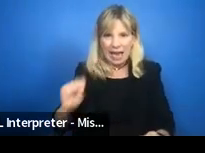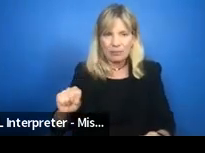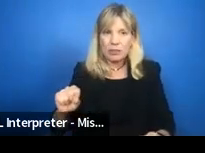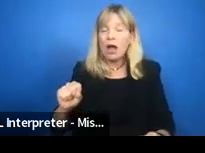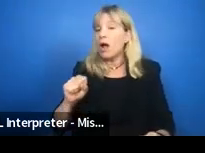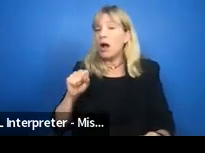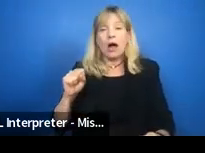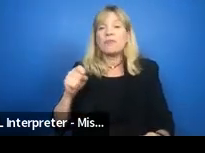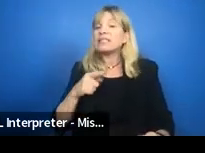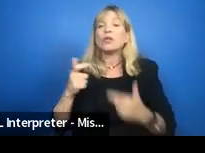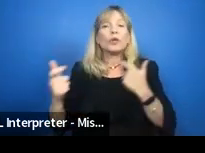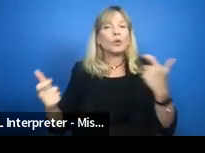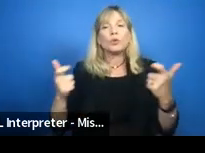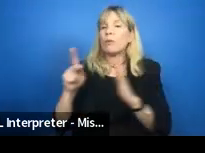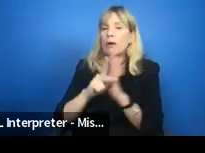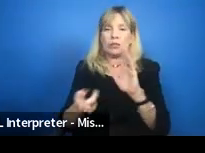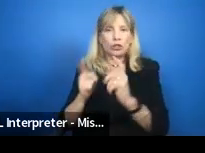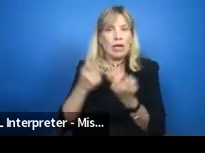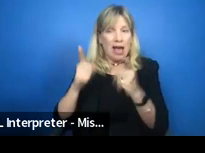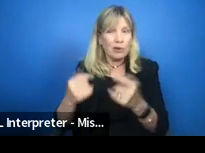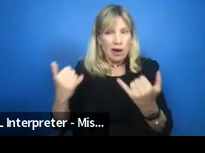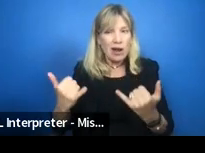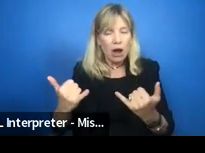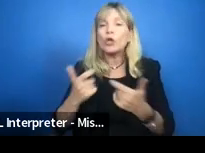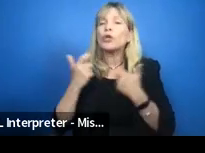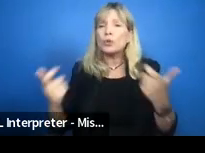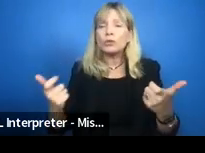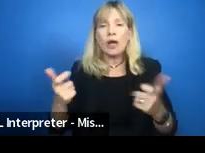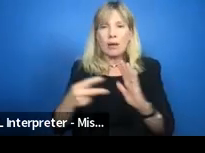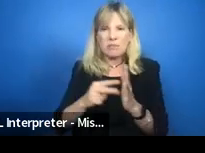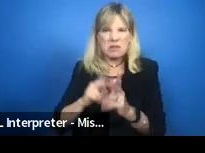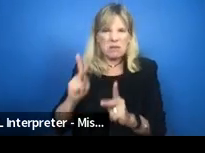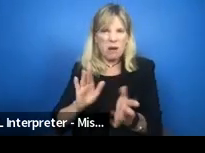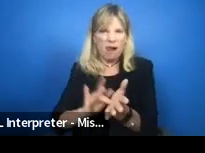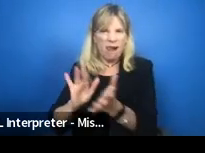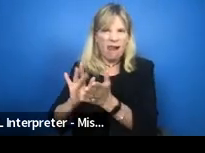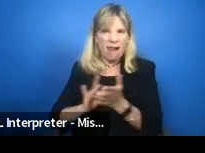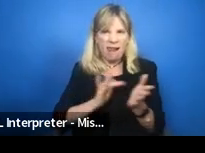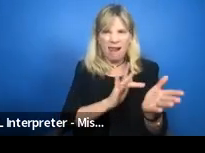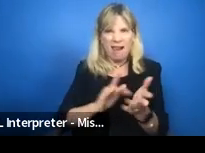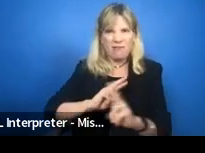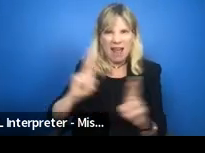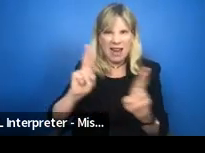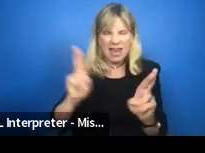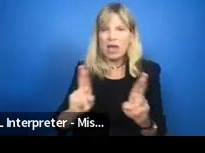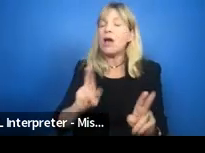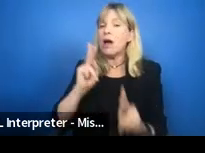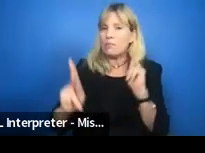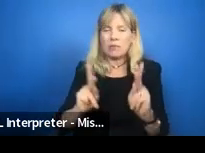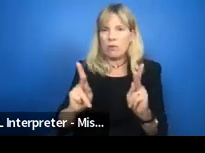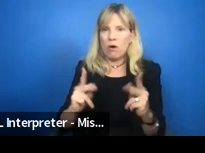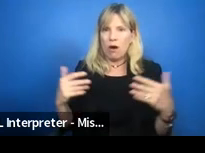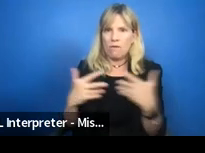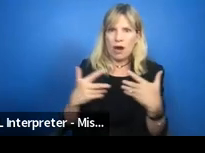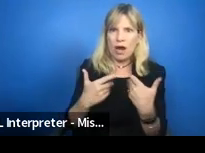This is like a huge policy change happening right now, which means predatory behavior abounds. People afraid of